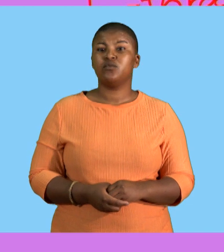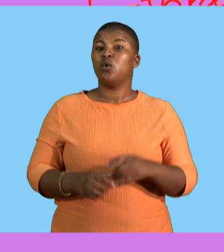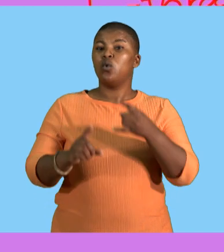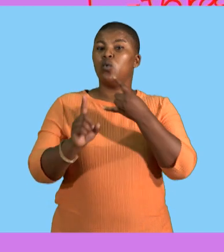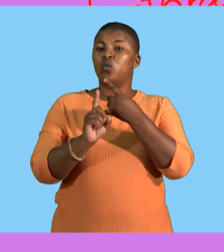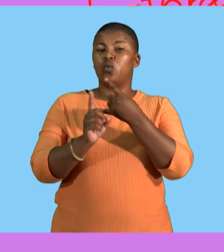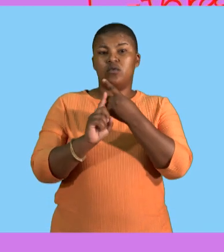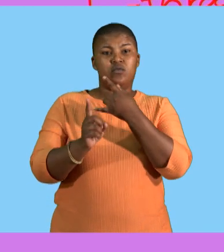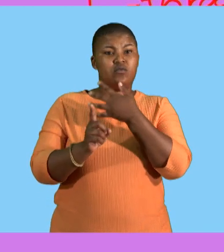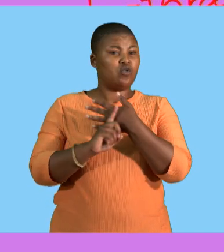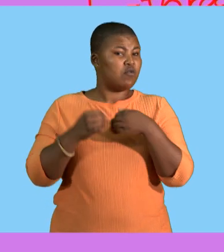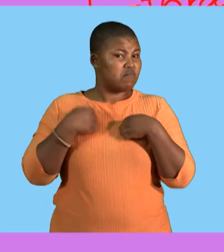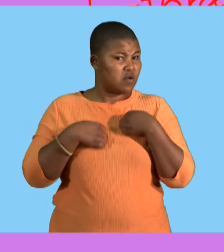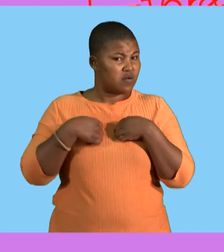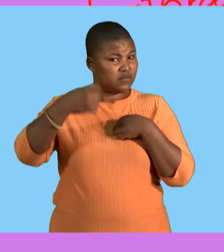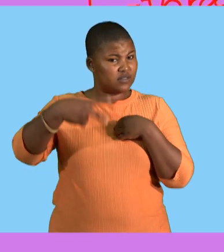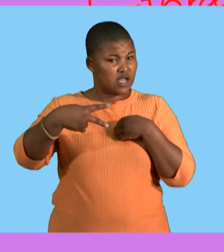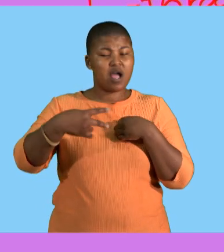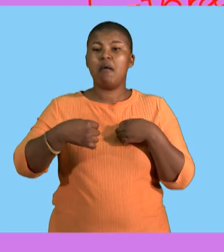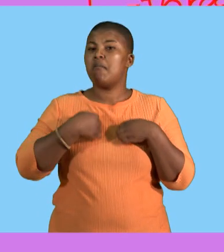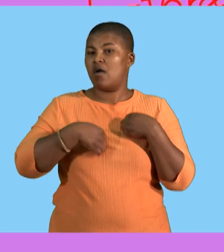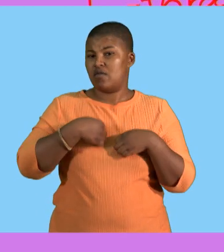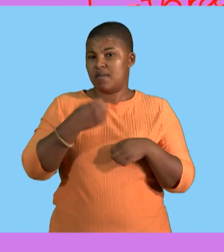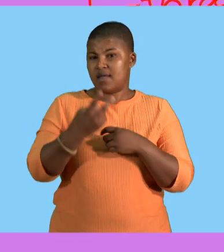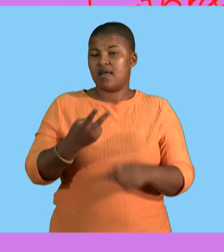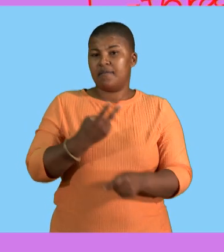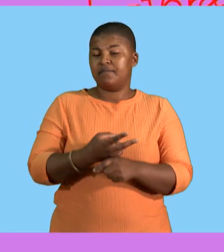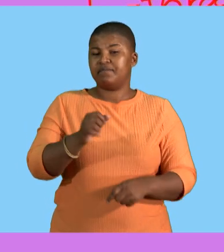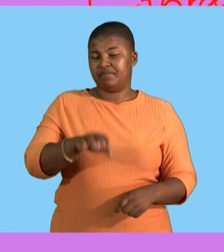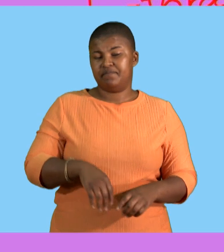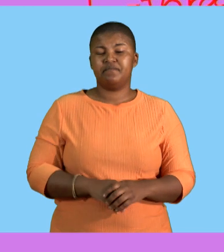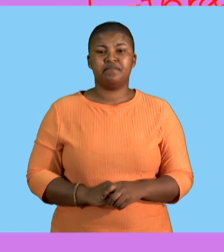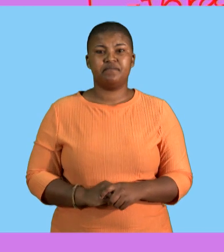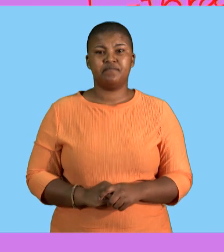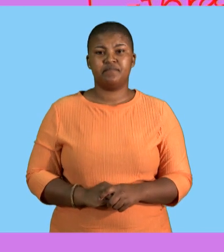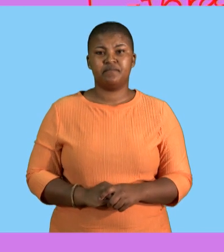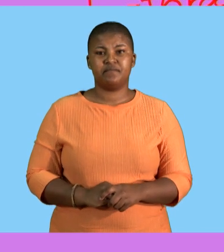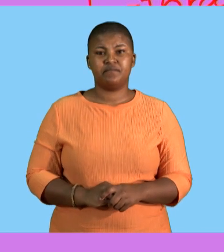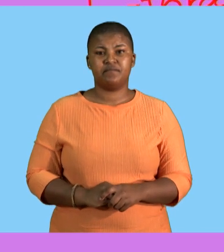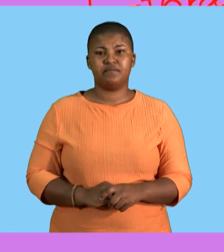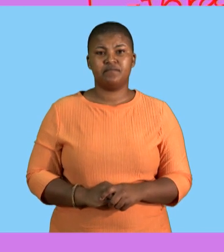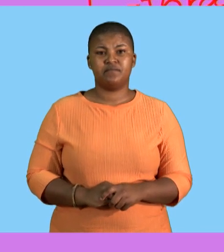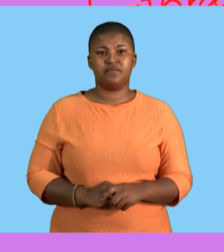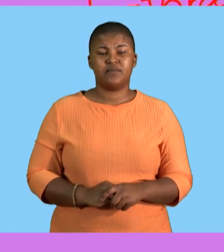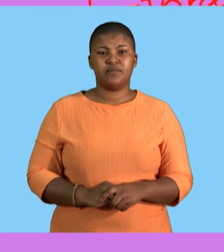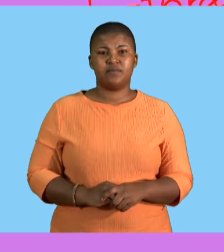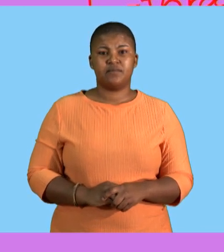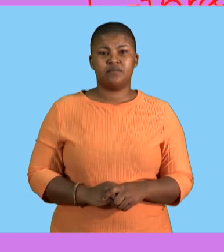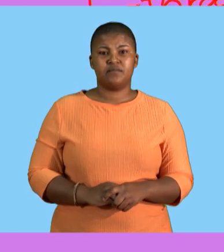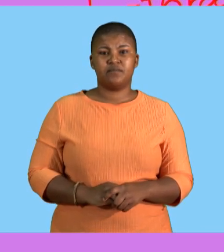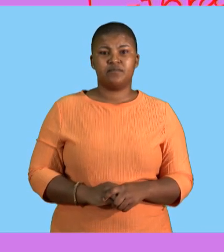bathroom, in the second bathroom as well. Then what we need to think of is, let's